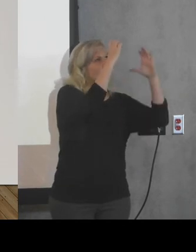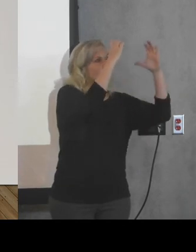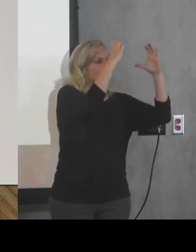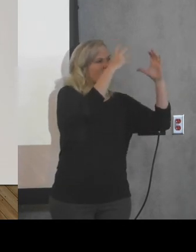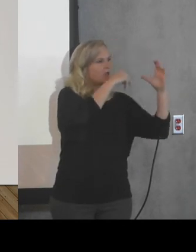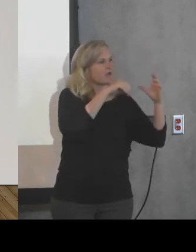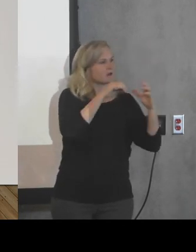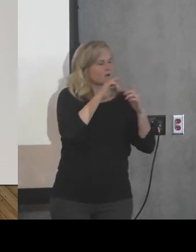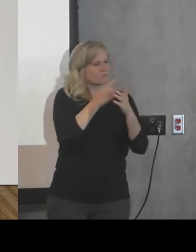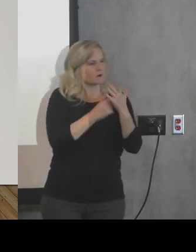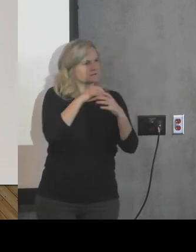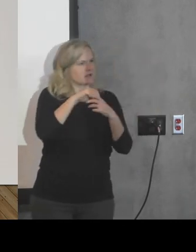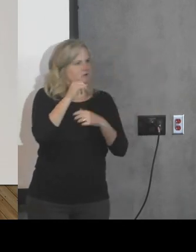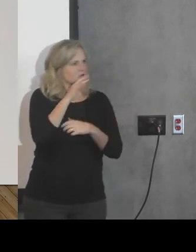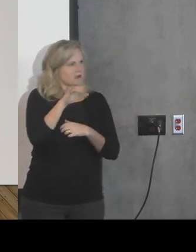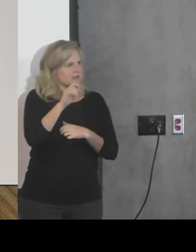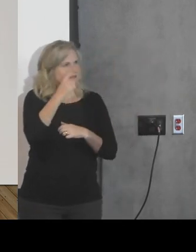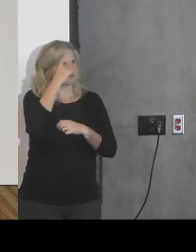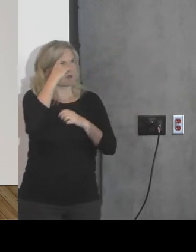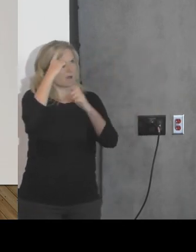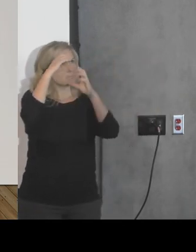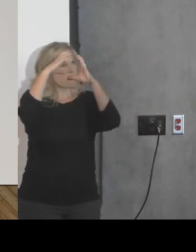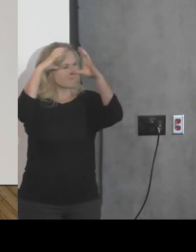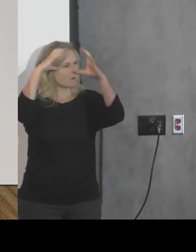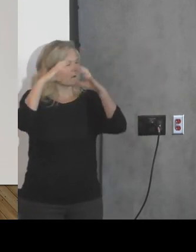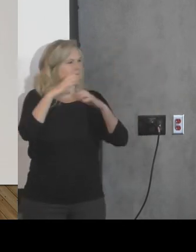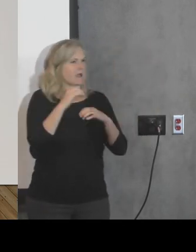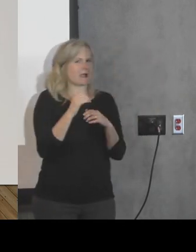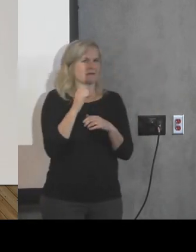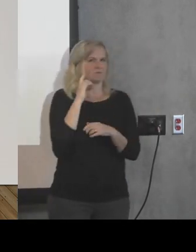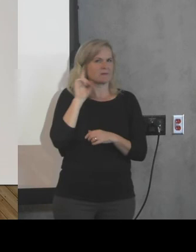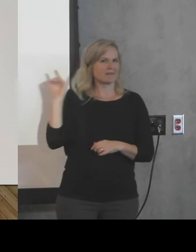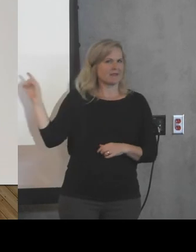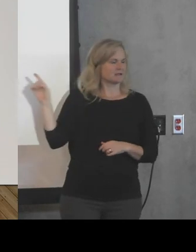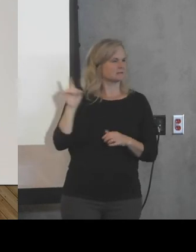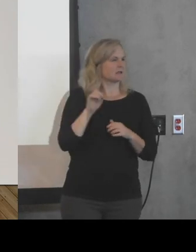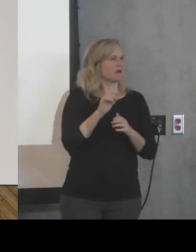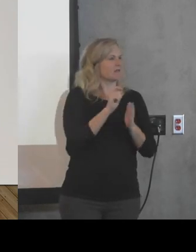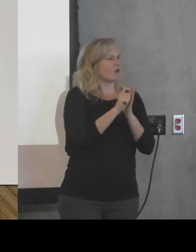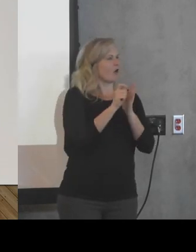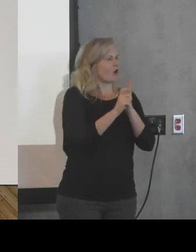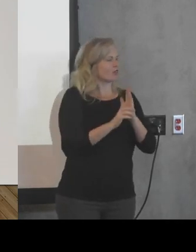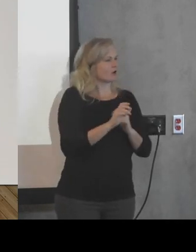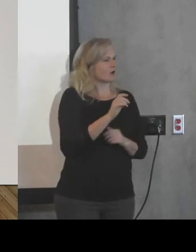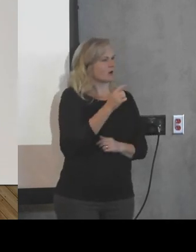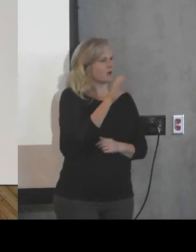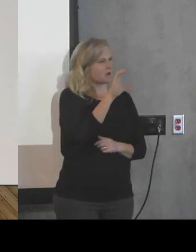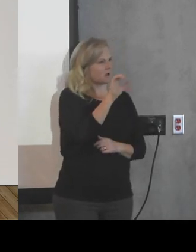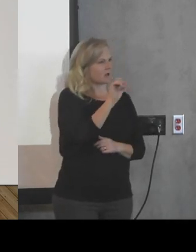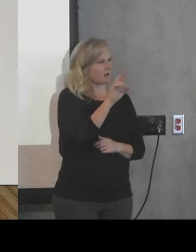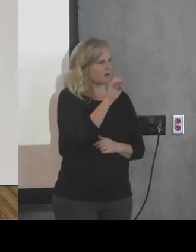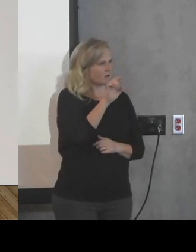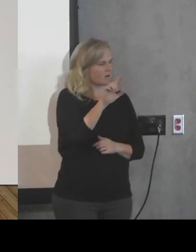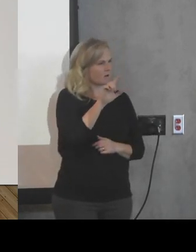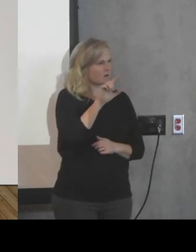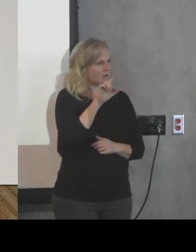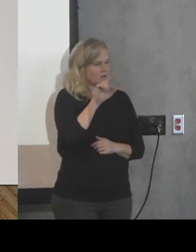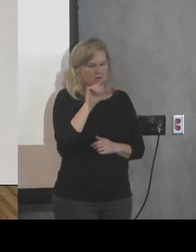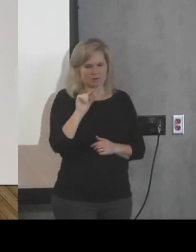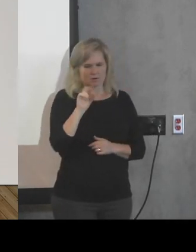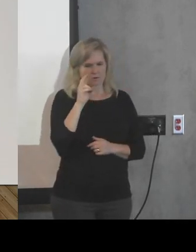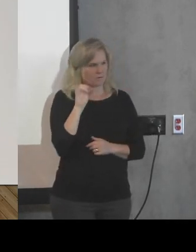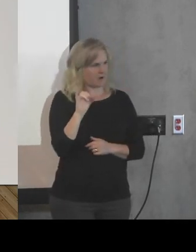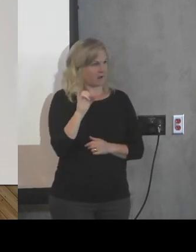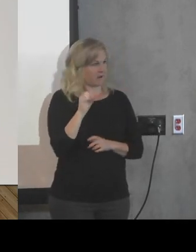strip conversations, the author is Carol Gray, and she is our author of the original social